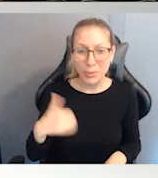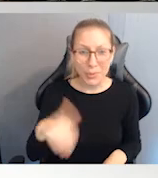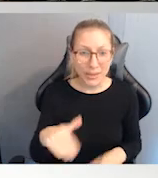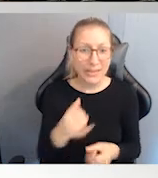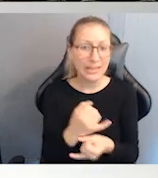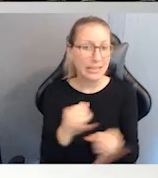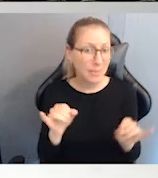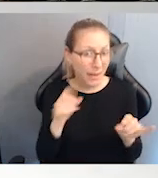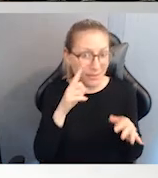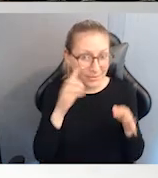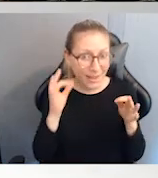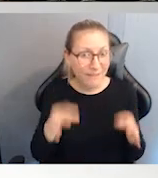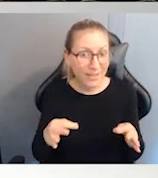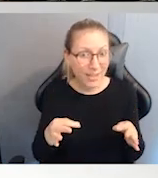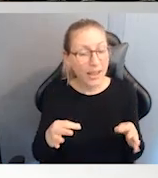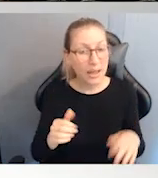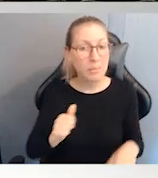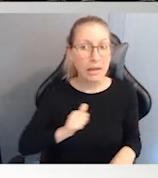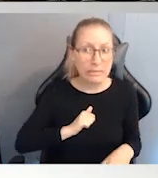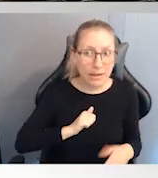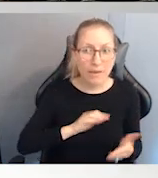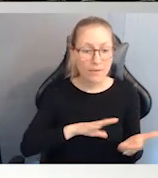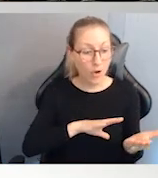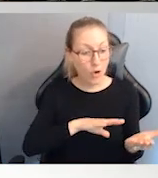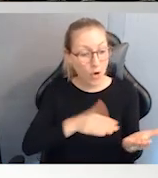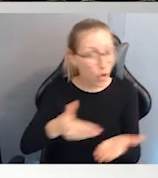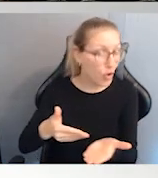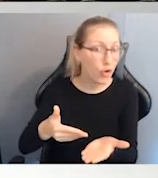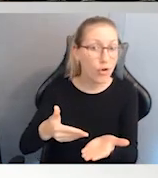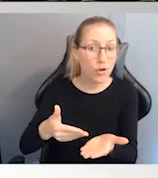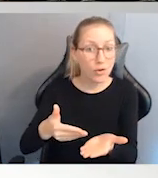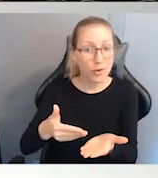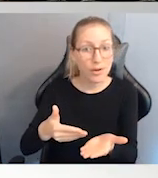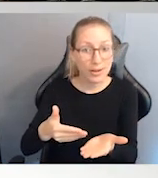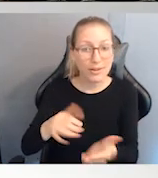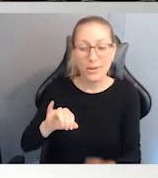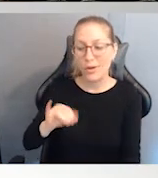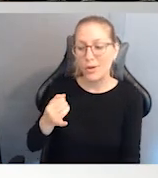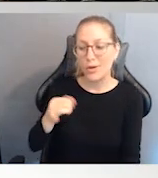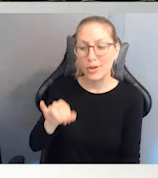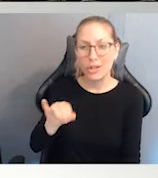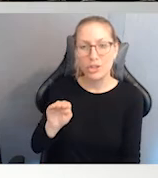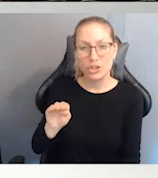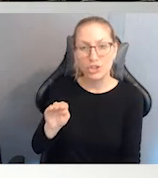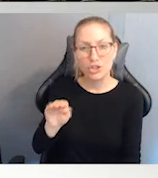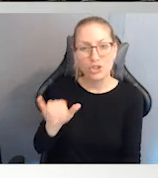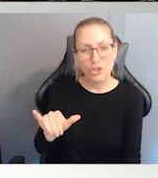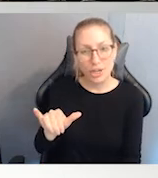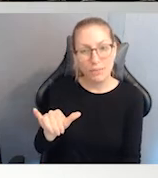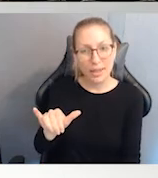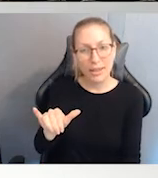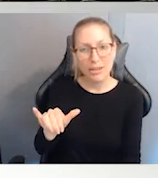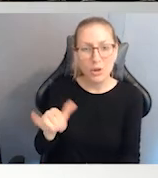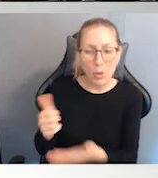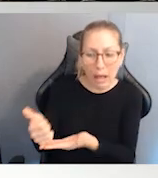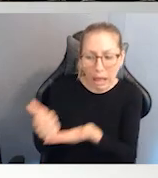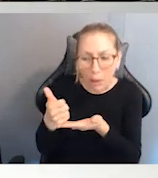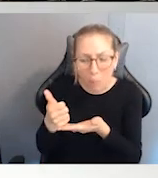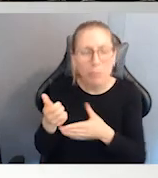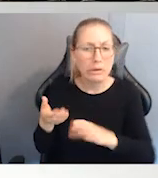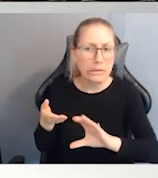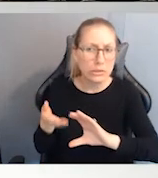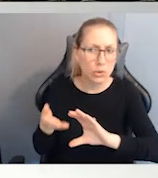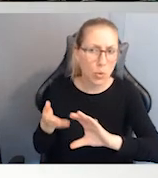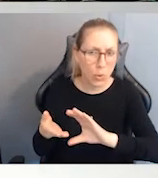do a lot more cooking of myself, but Jimmy is helping me with the stove.